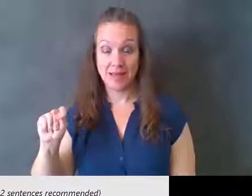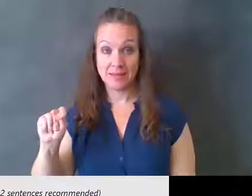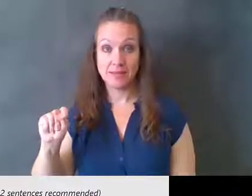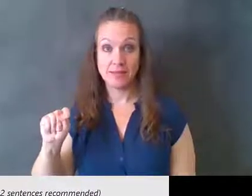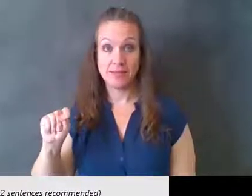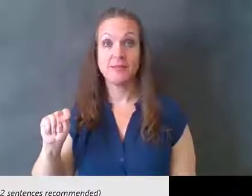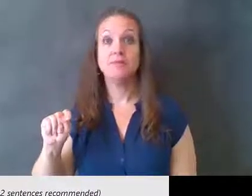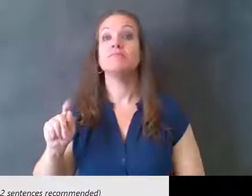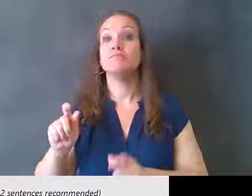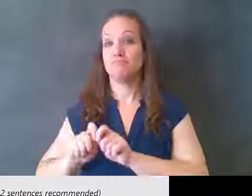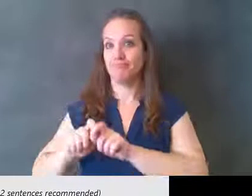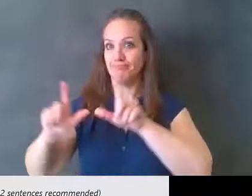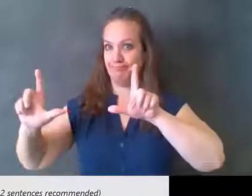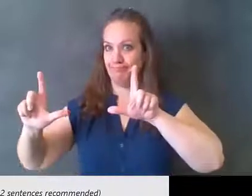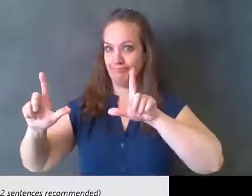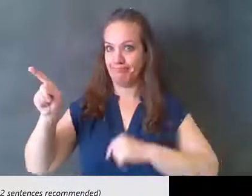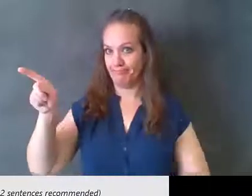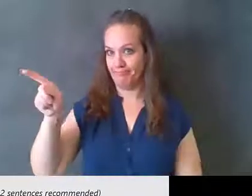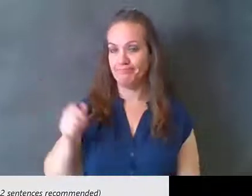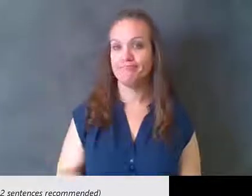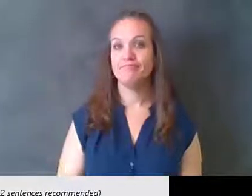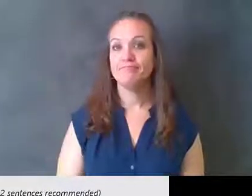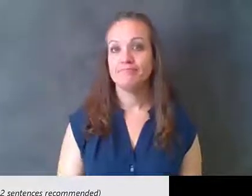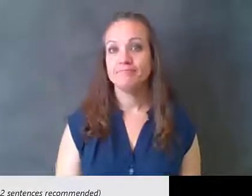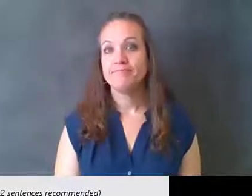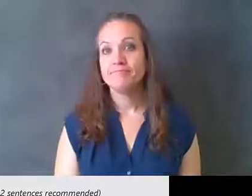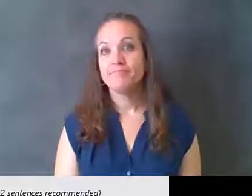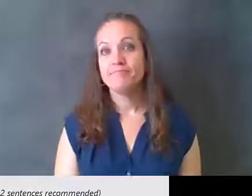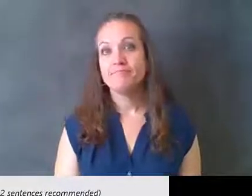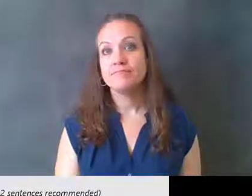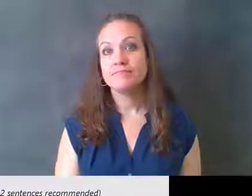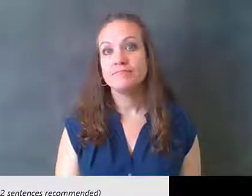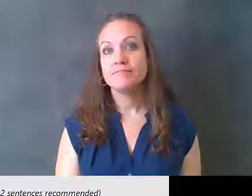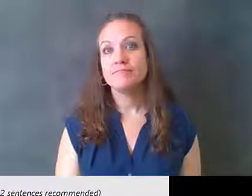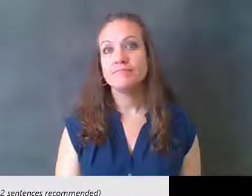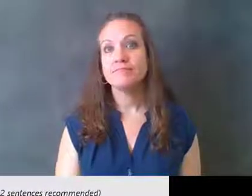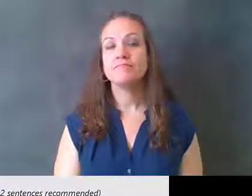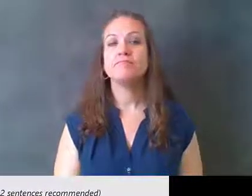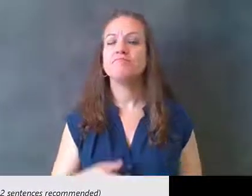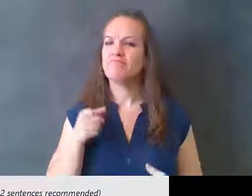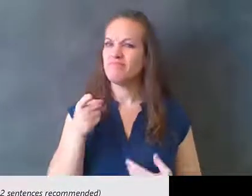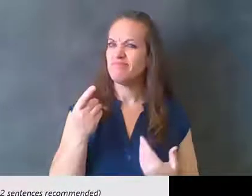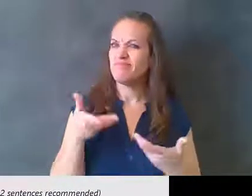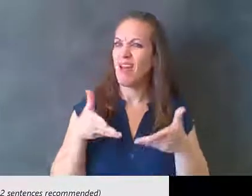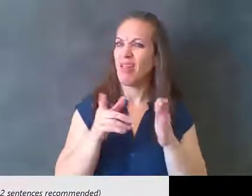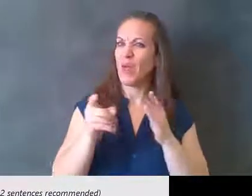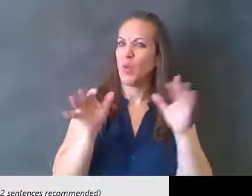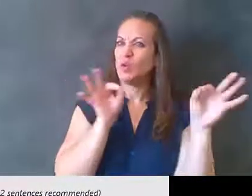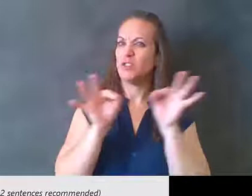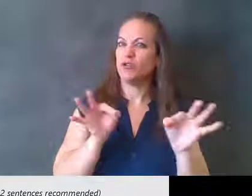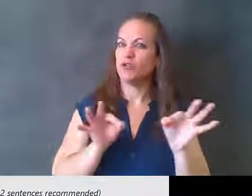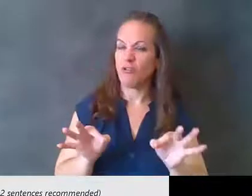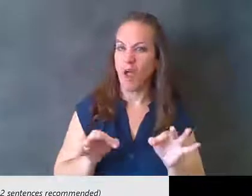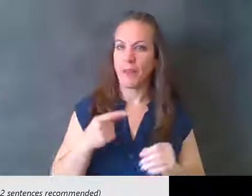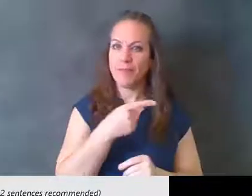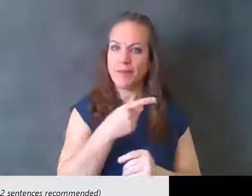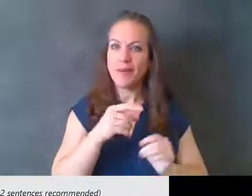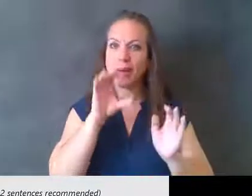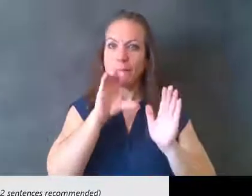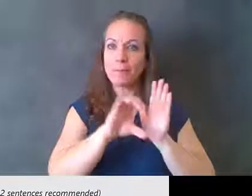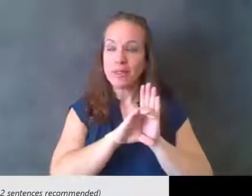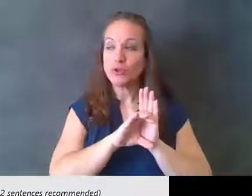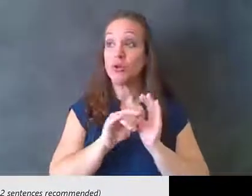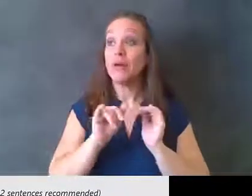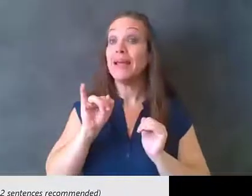alt text editor on the side of my page. And it says, how would you describe this object and its context to someone who is